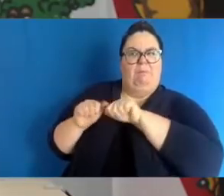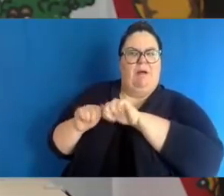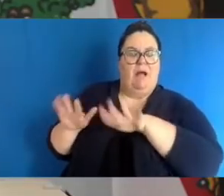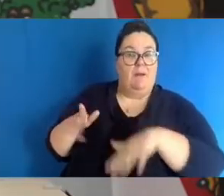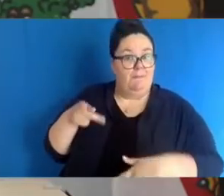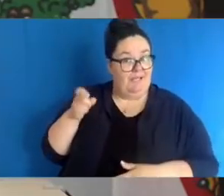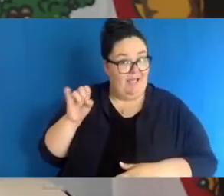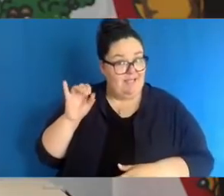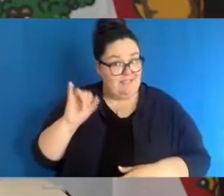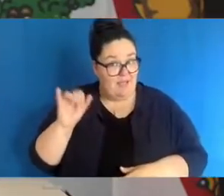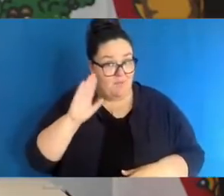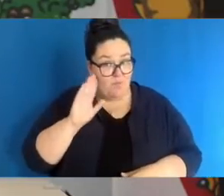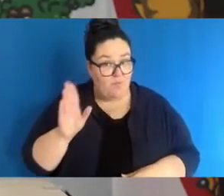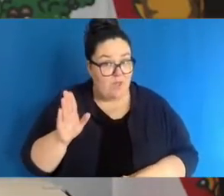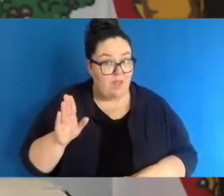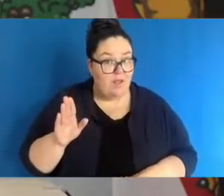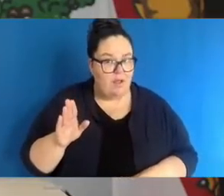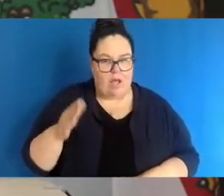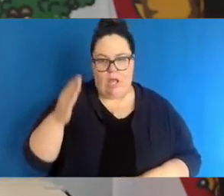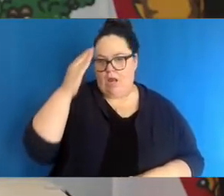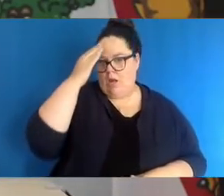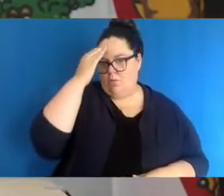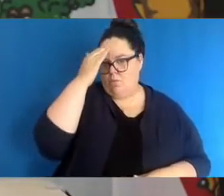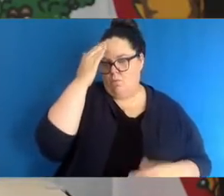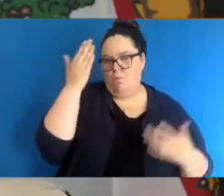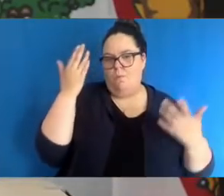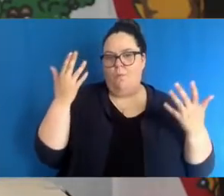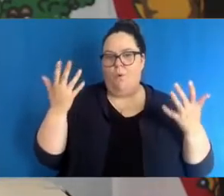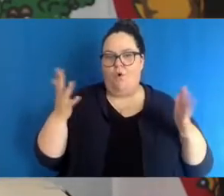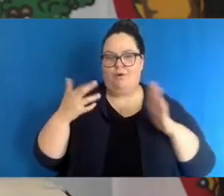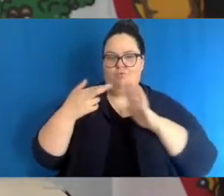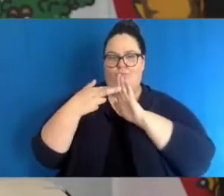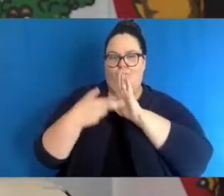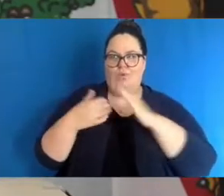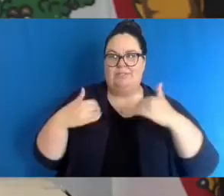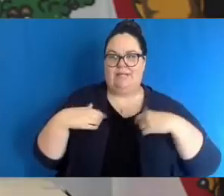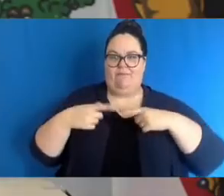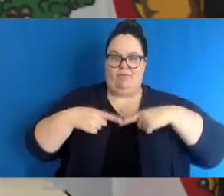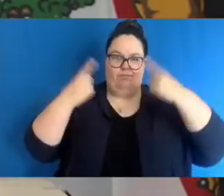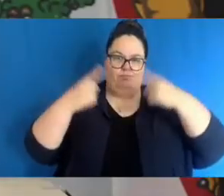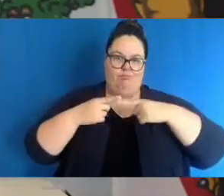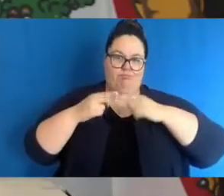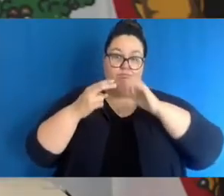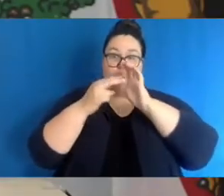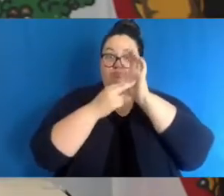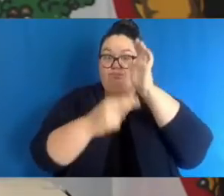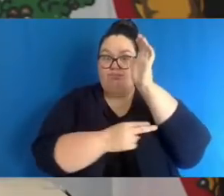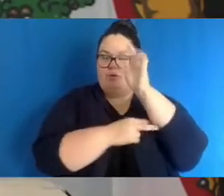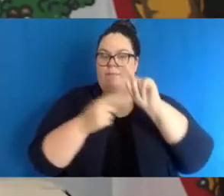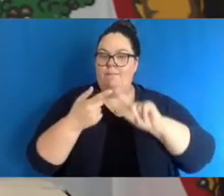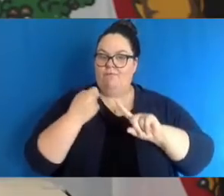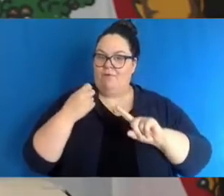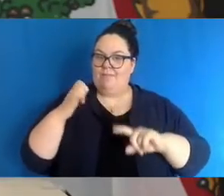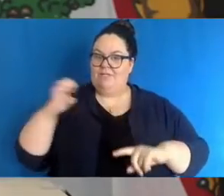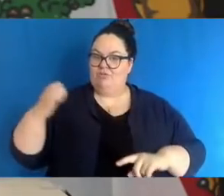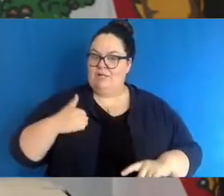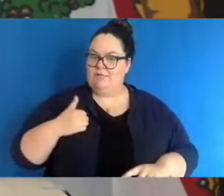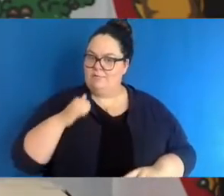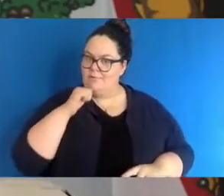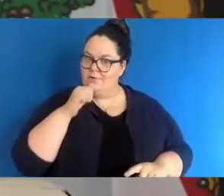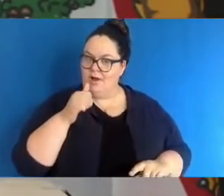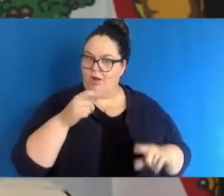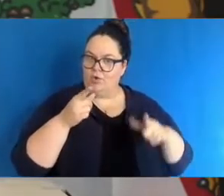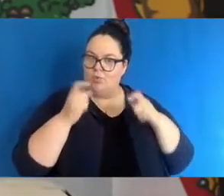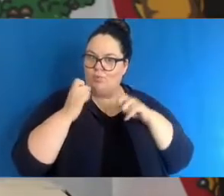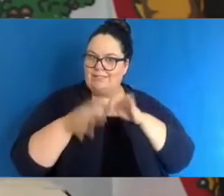looking at doing something different. I know we are obviously have certain protocols at the bridge, but if you're from Atlantic Canada, you're not rapid tested.